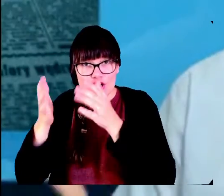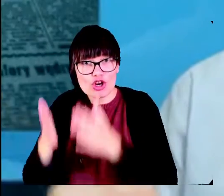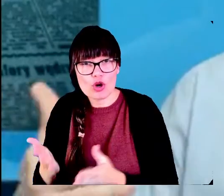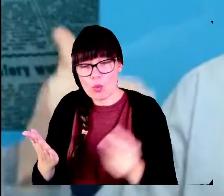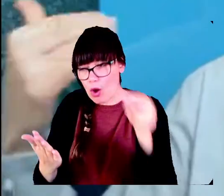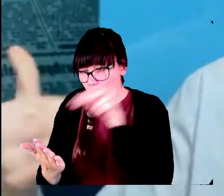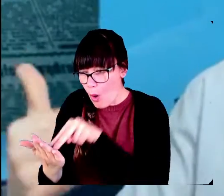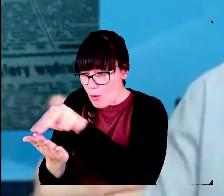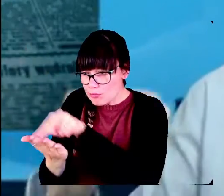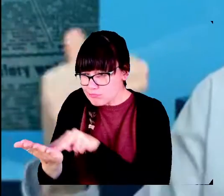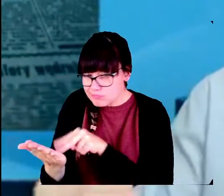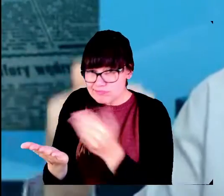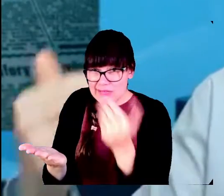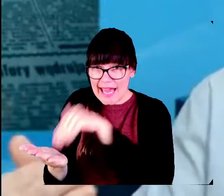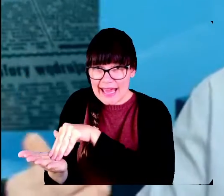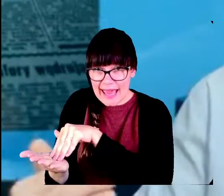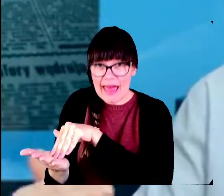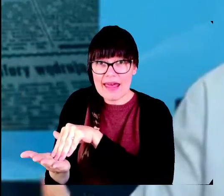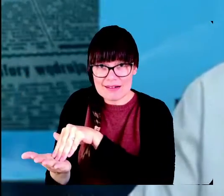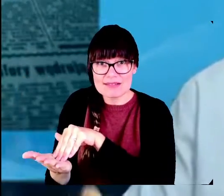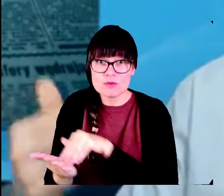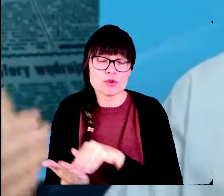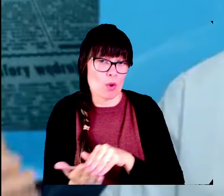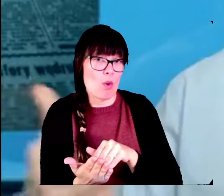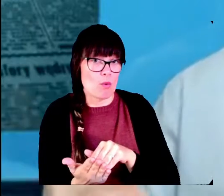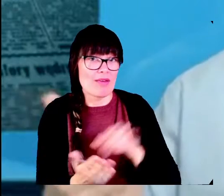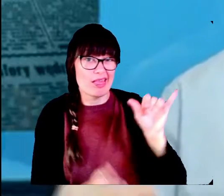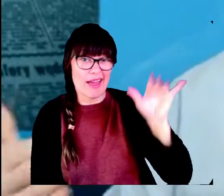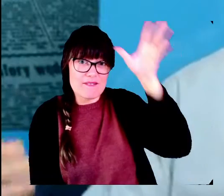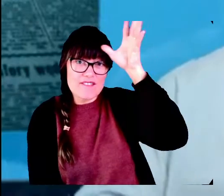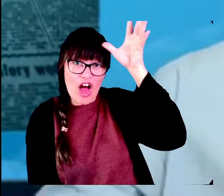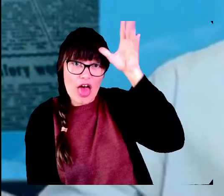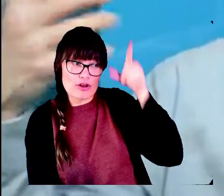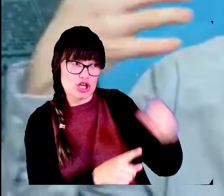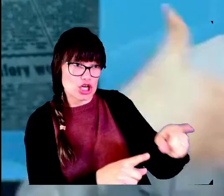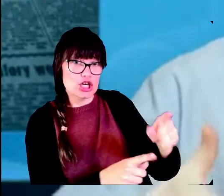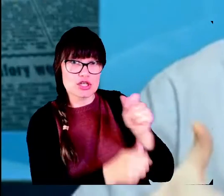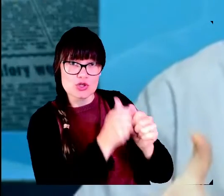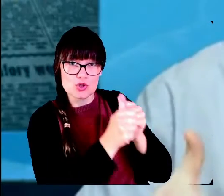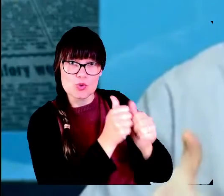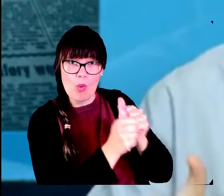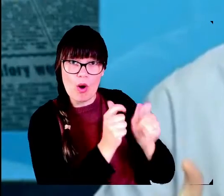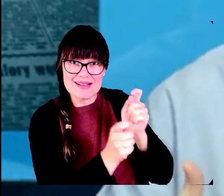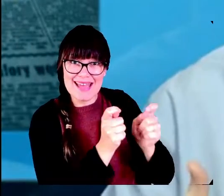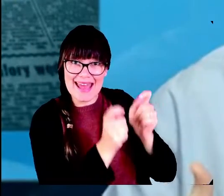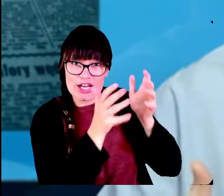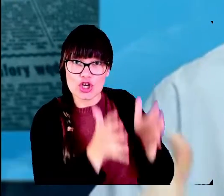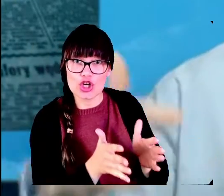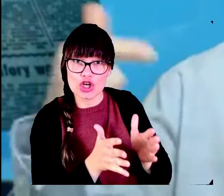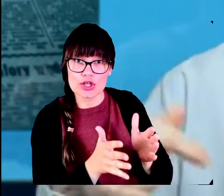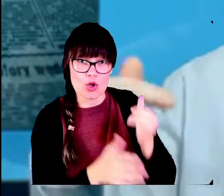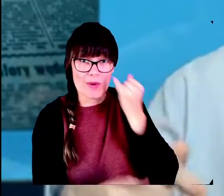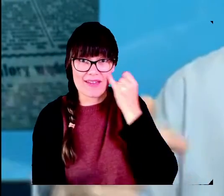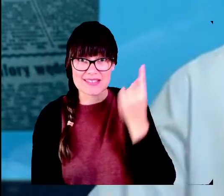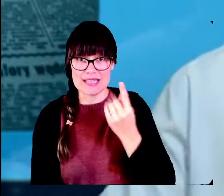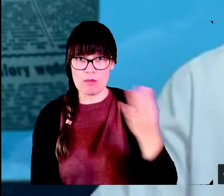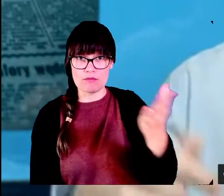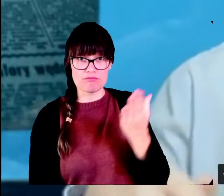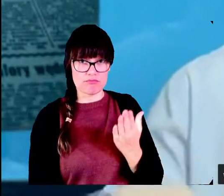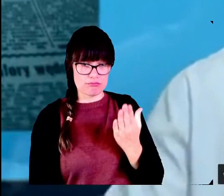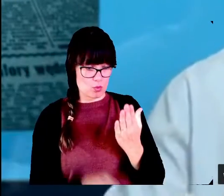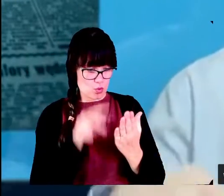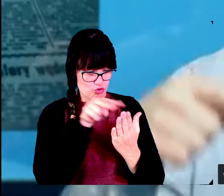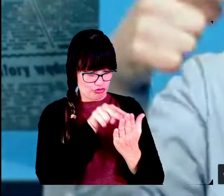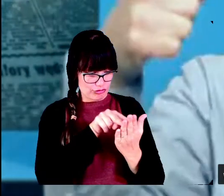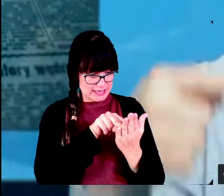And this is, again, where my father was a sports editor. So anytime anybody turned something into him for the sports page, he re-read